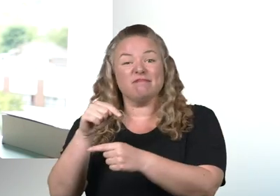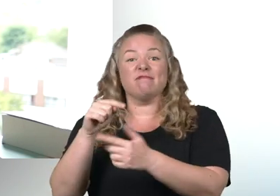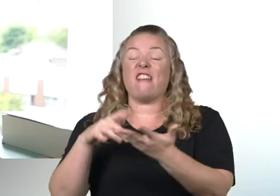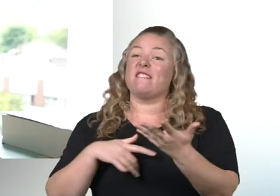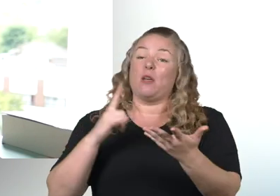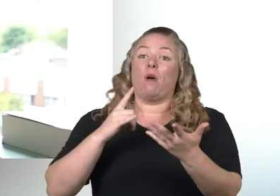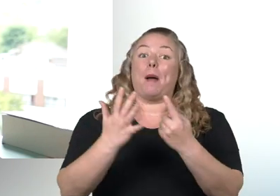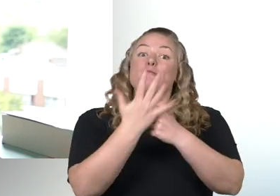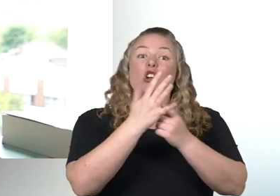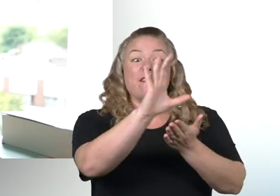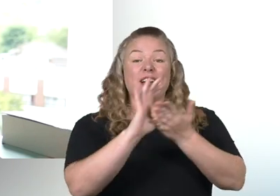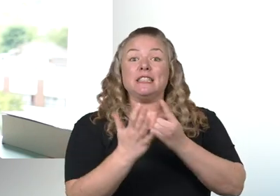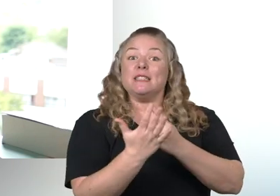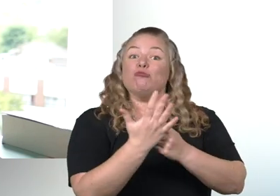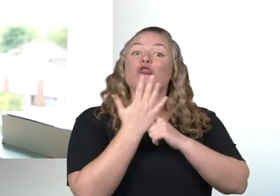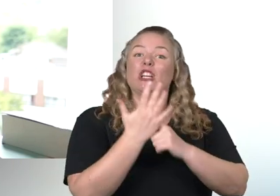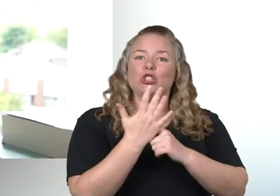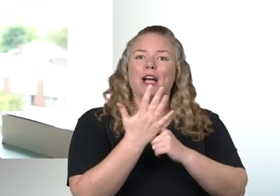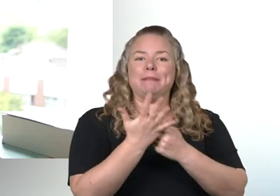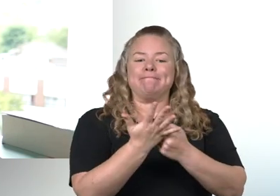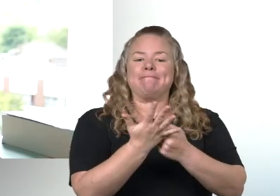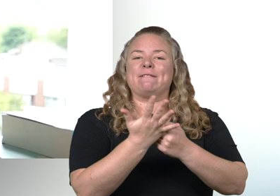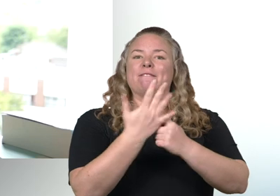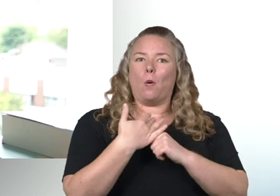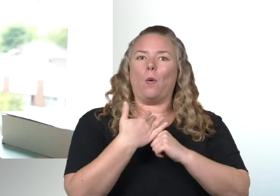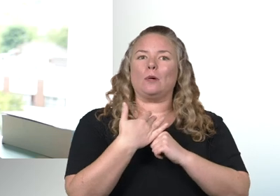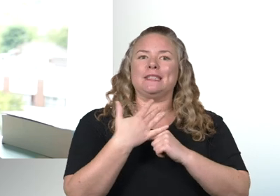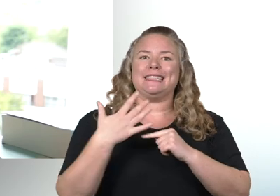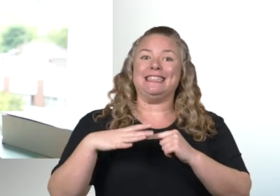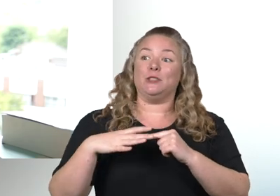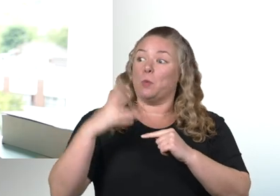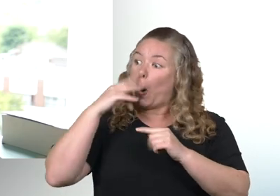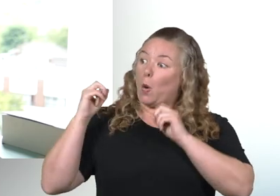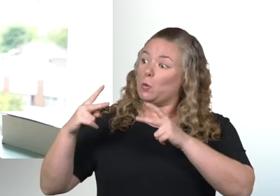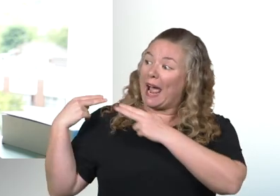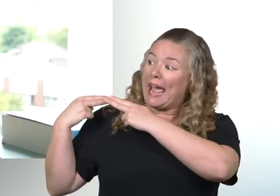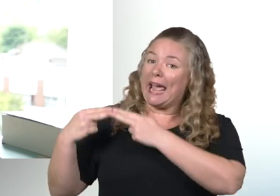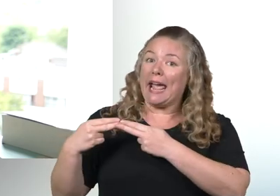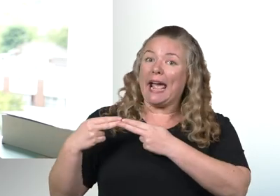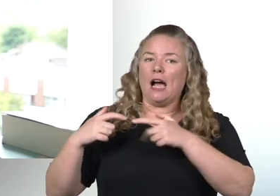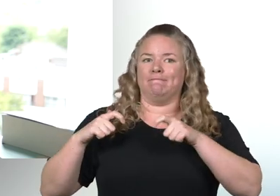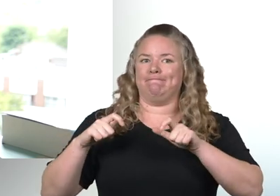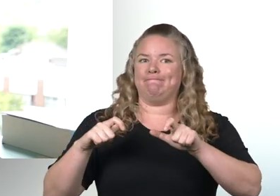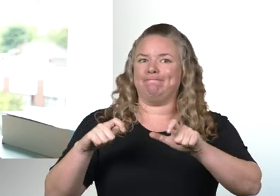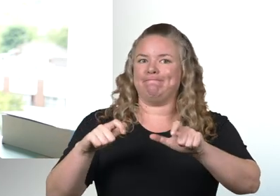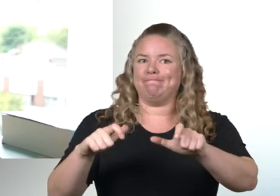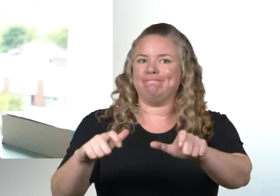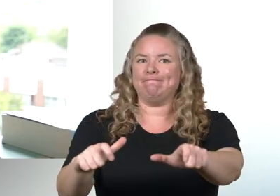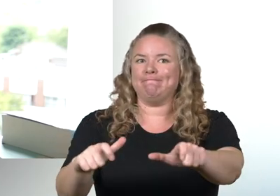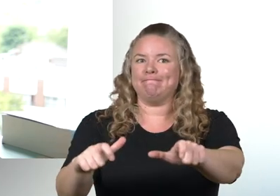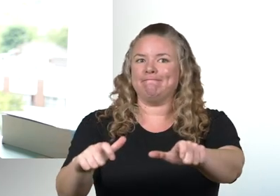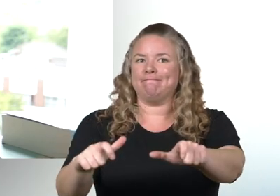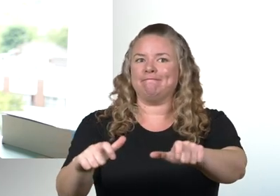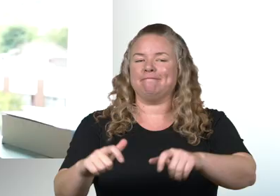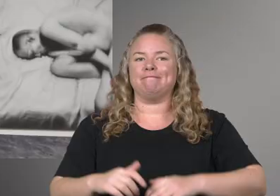with others, you know. It's but the pressure on funding, I think, keeps everyone focused on old